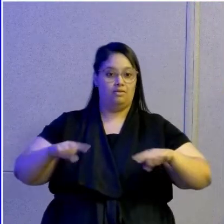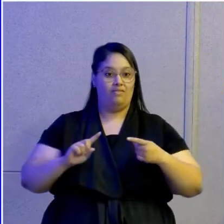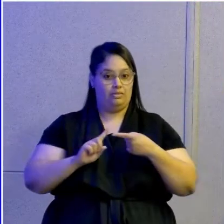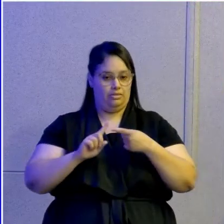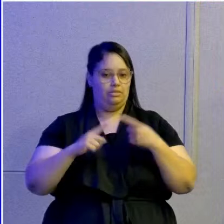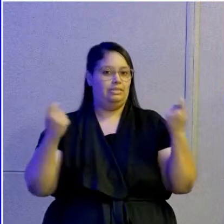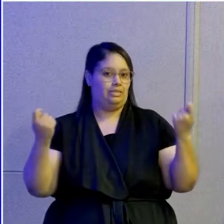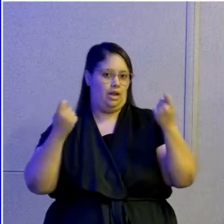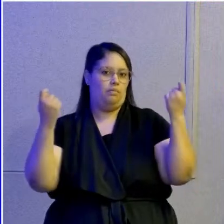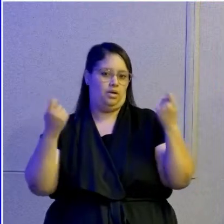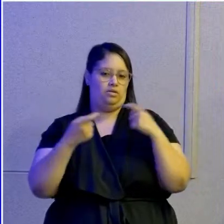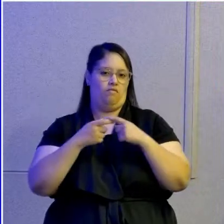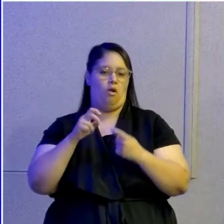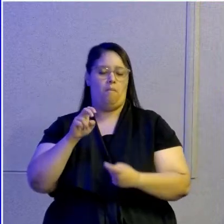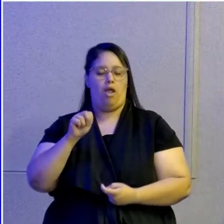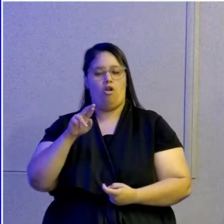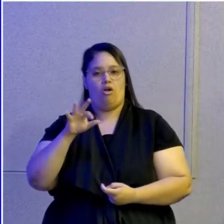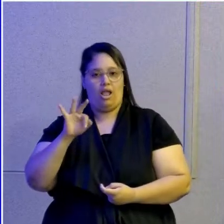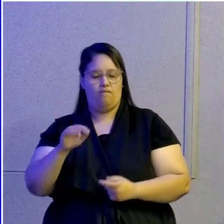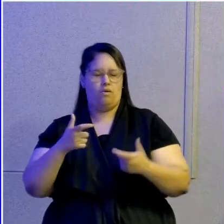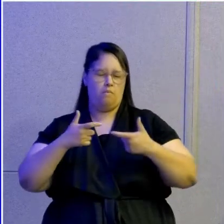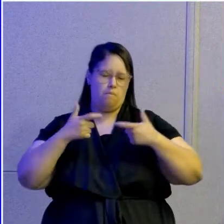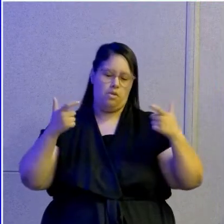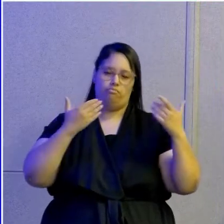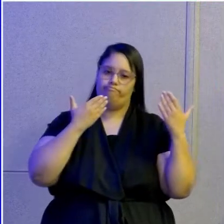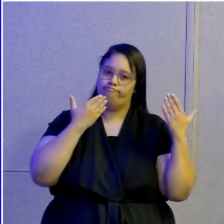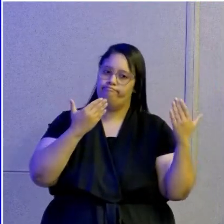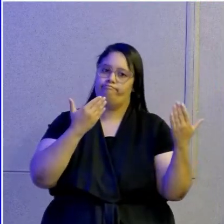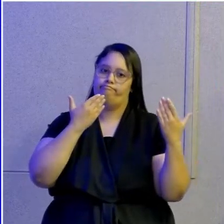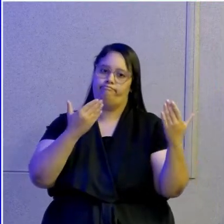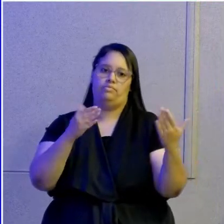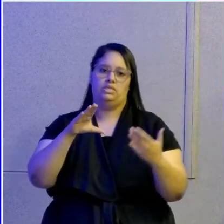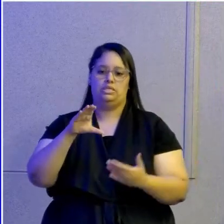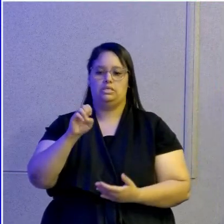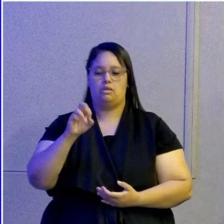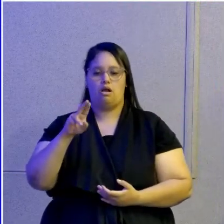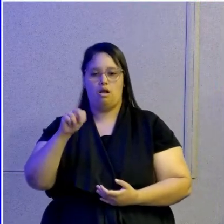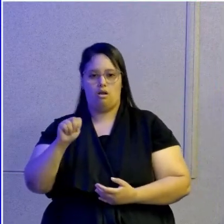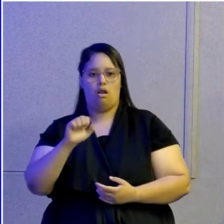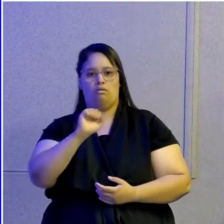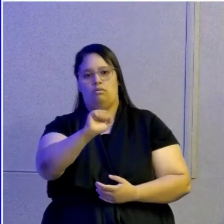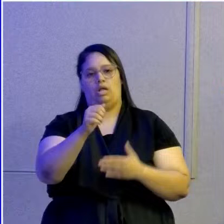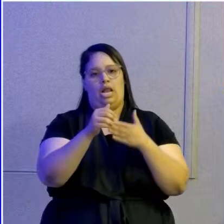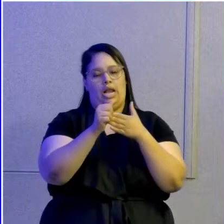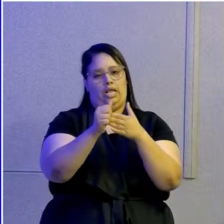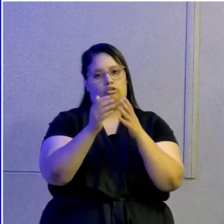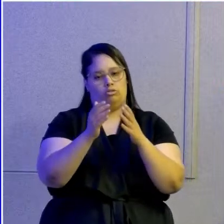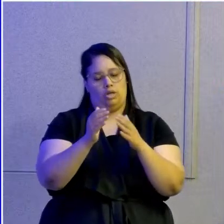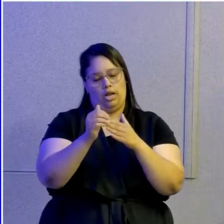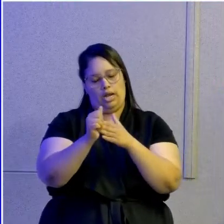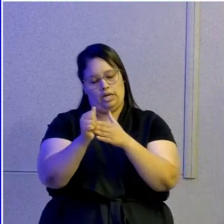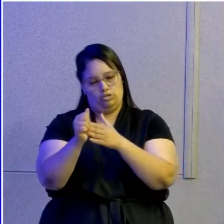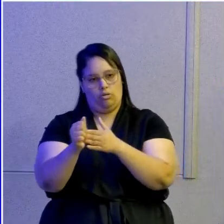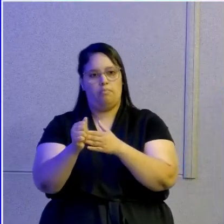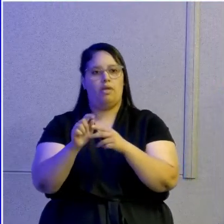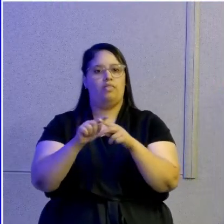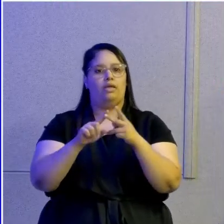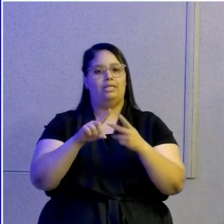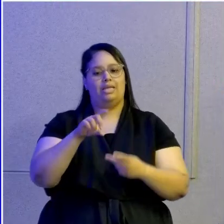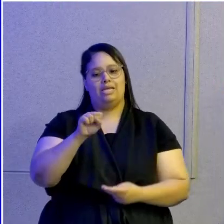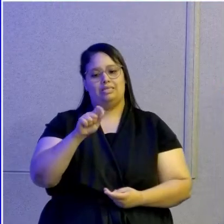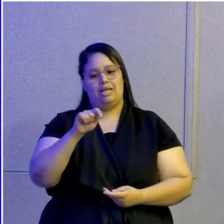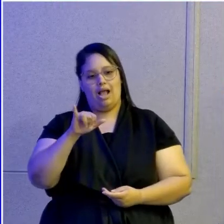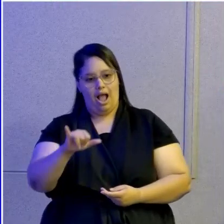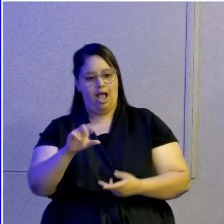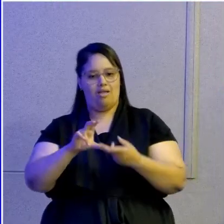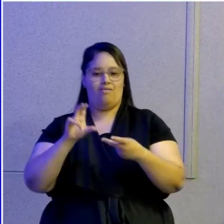the NRS perspective, a big, big thanks to CERN and CERN leadership. A bigger thanks to the DSTI for funding